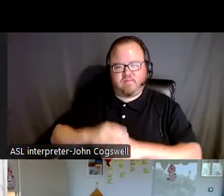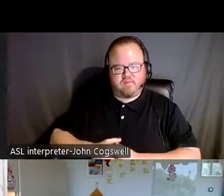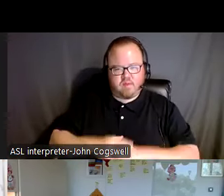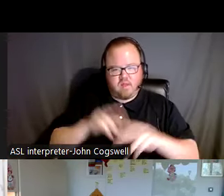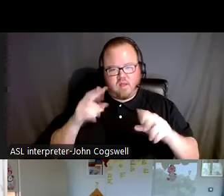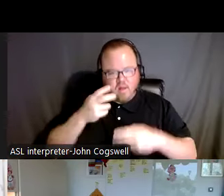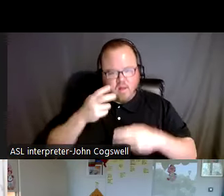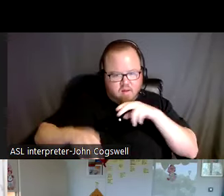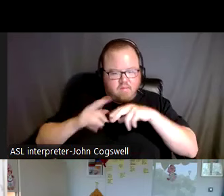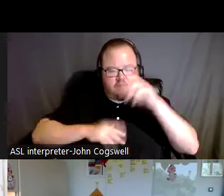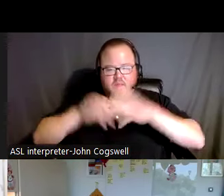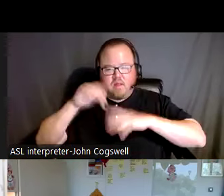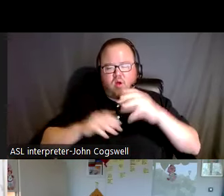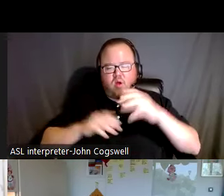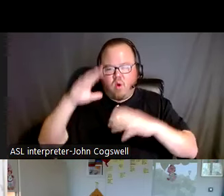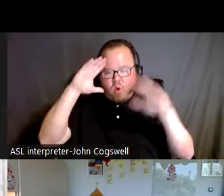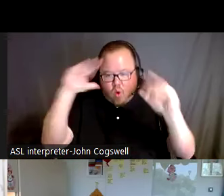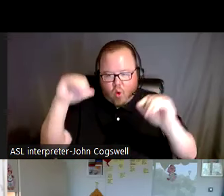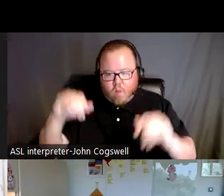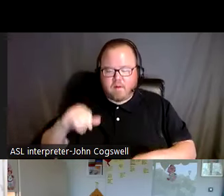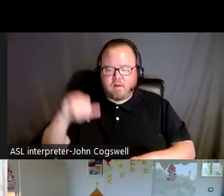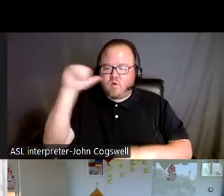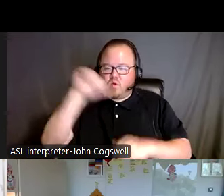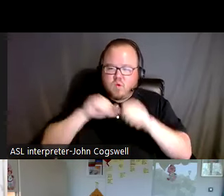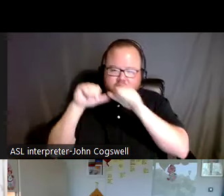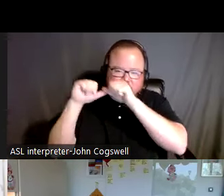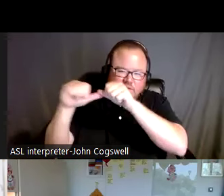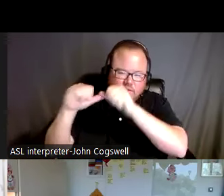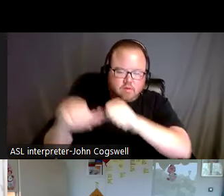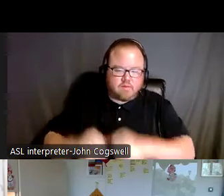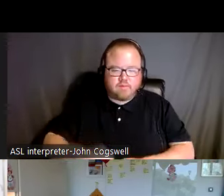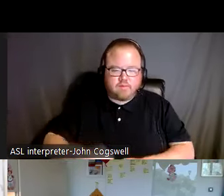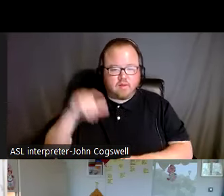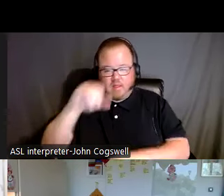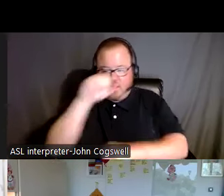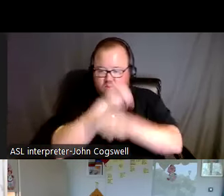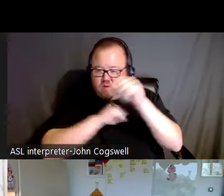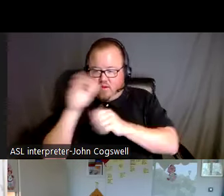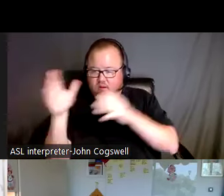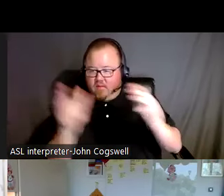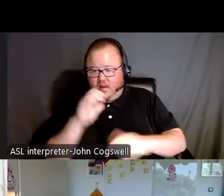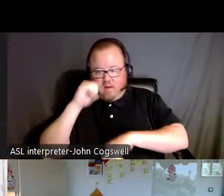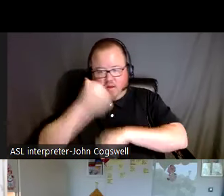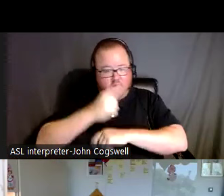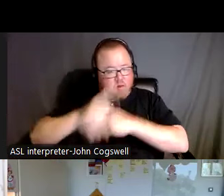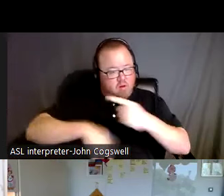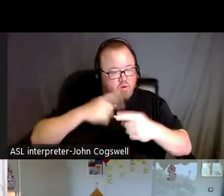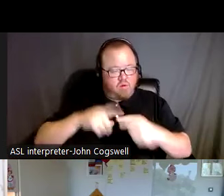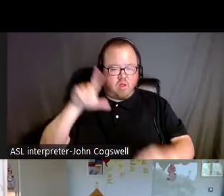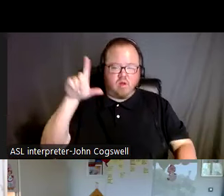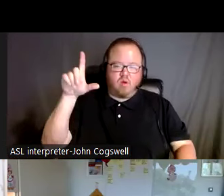and Resiliency. And this strategic plan was established in 2020.